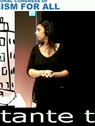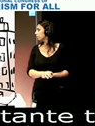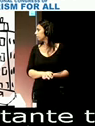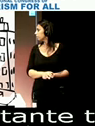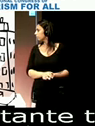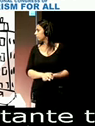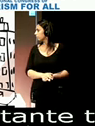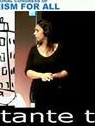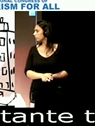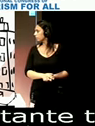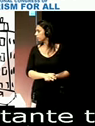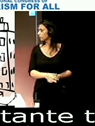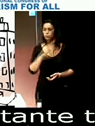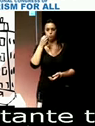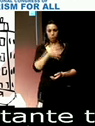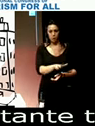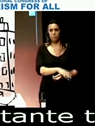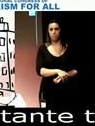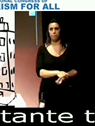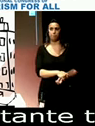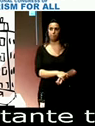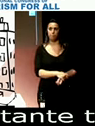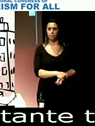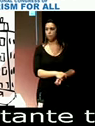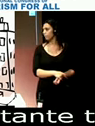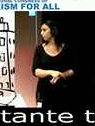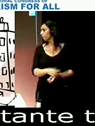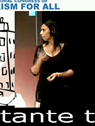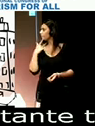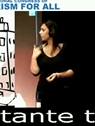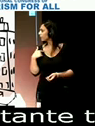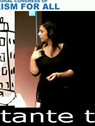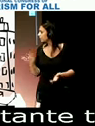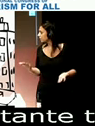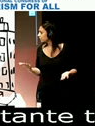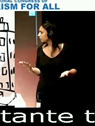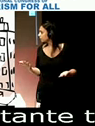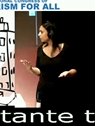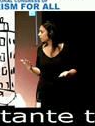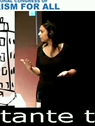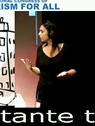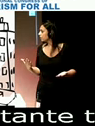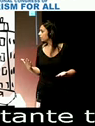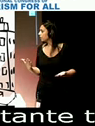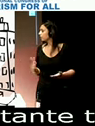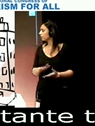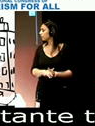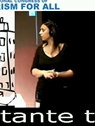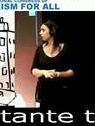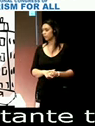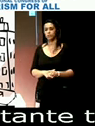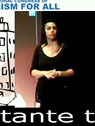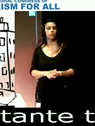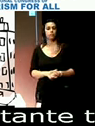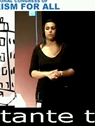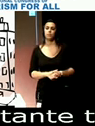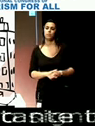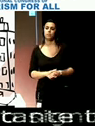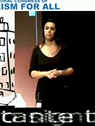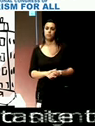Okay. What does it say? MindText, make every day. That's not the current presentation. It doesn't